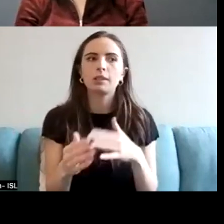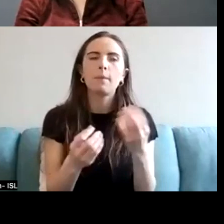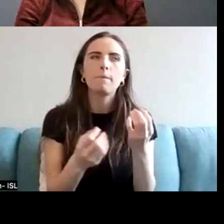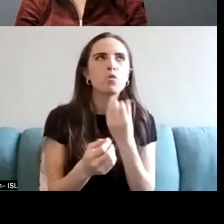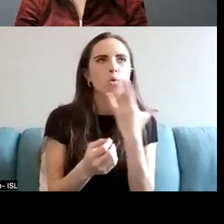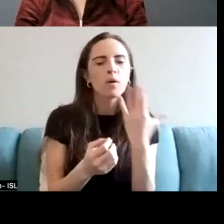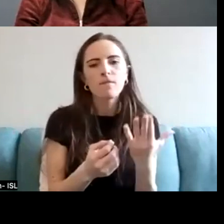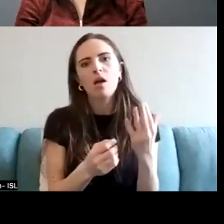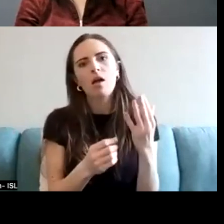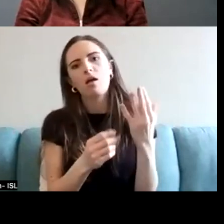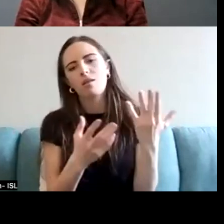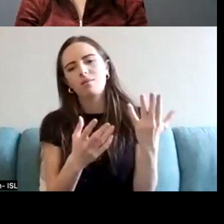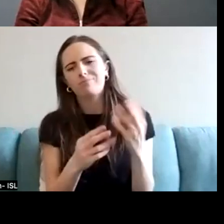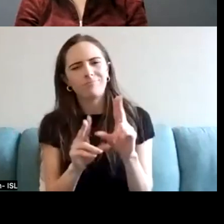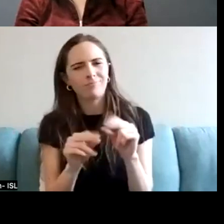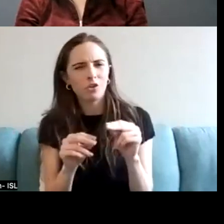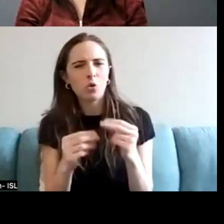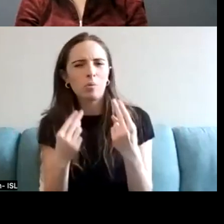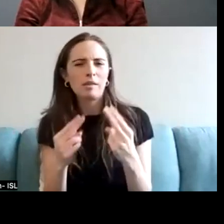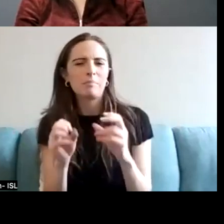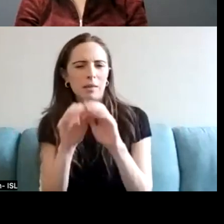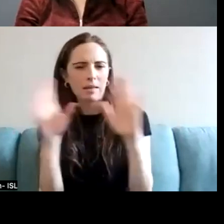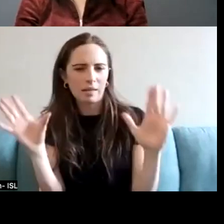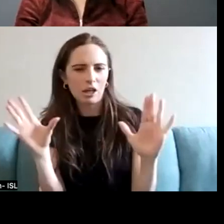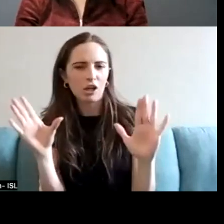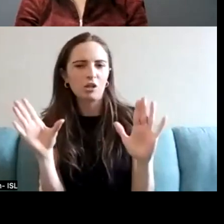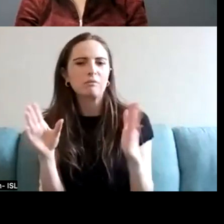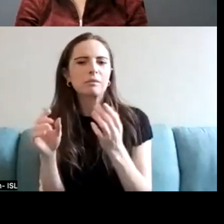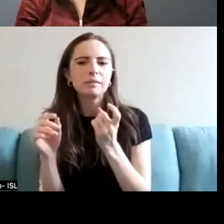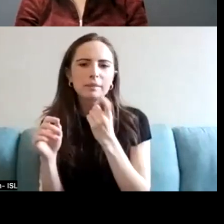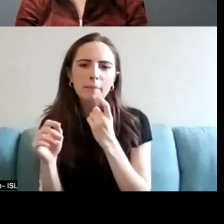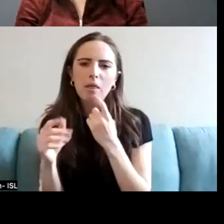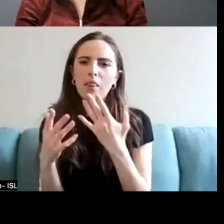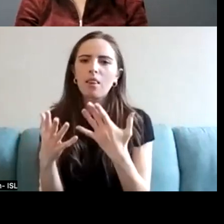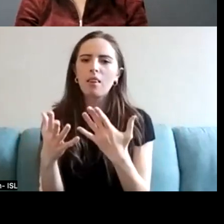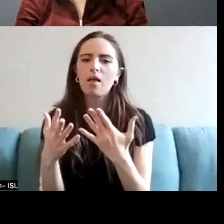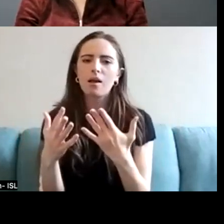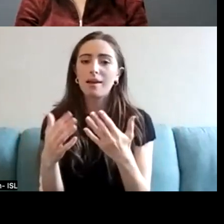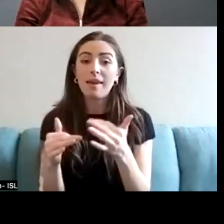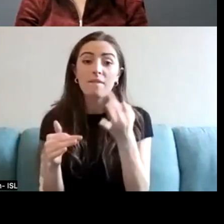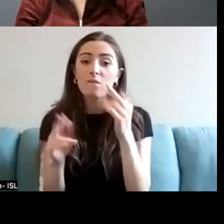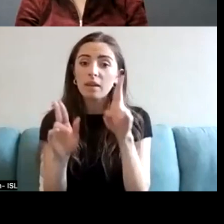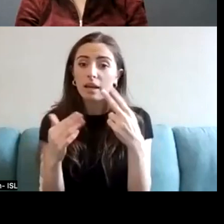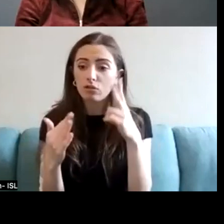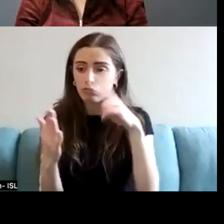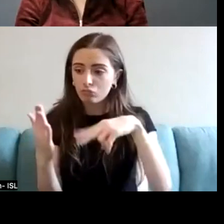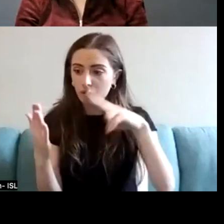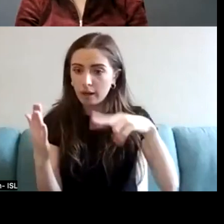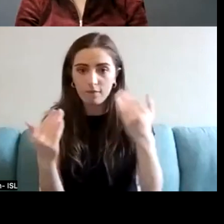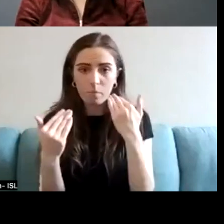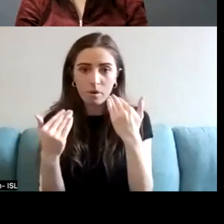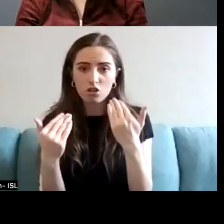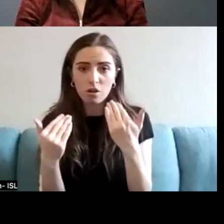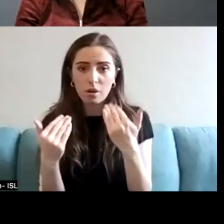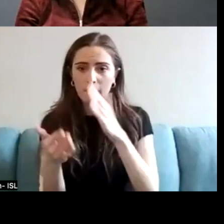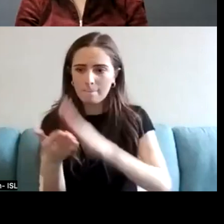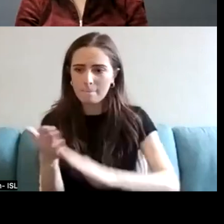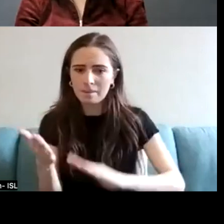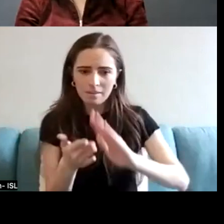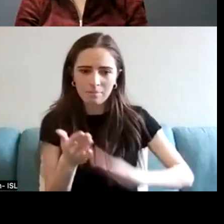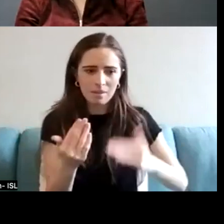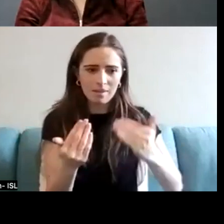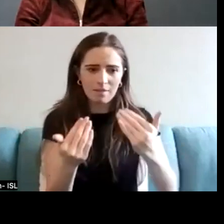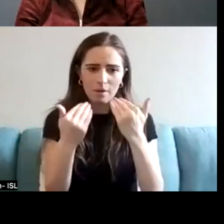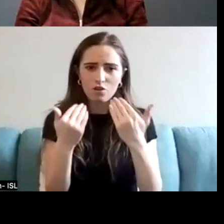quite innovative or whatever. But we, you know, at the end of the day, if you can't read the text, and if you're missing out a portion of